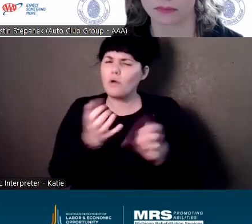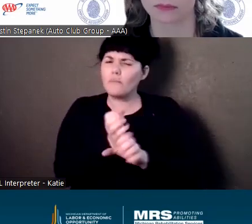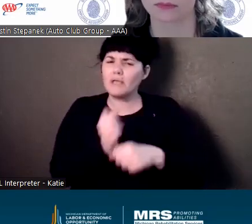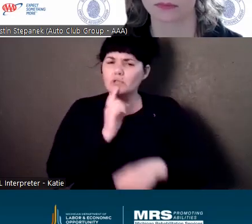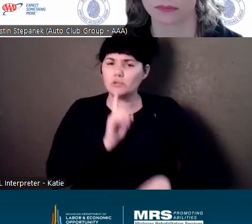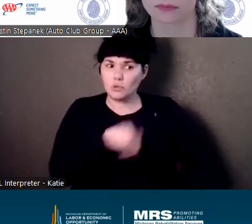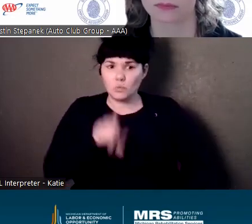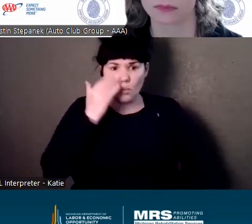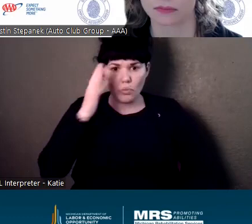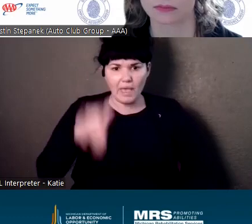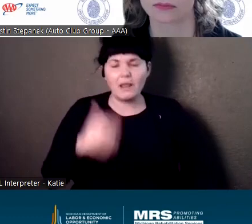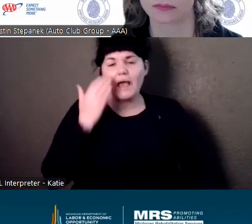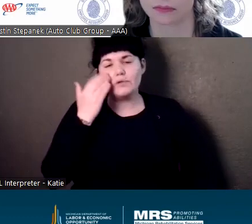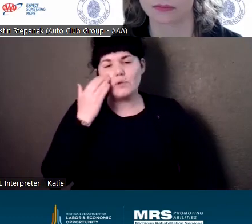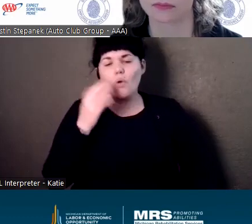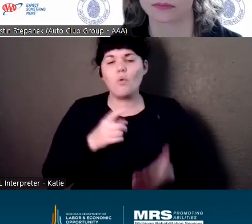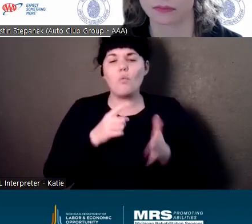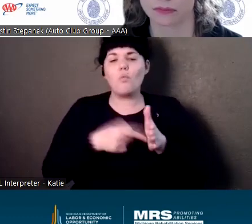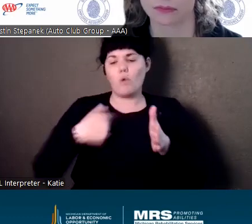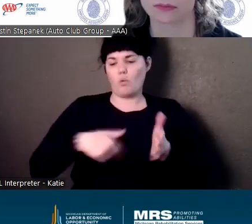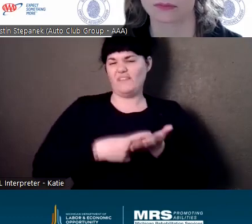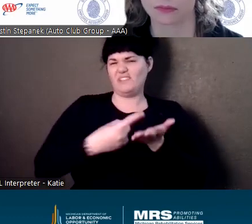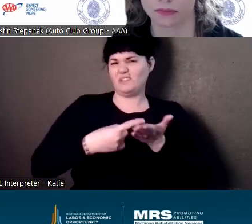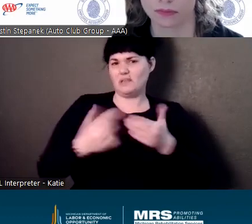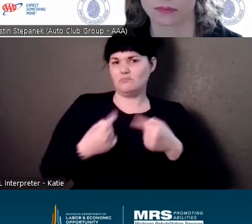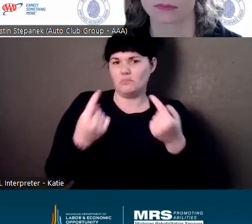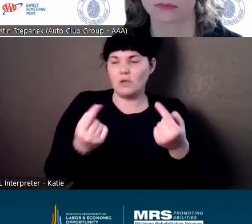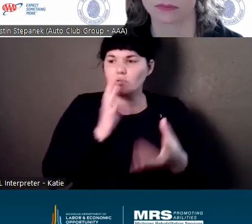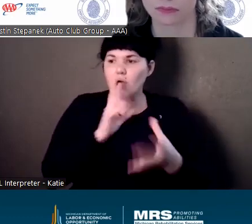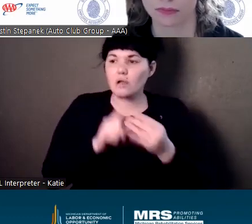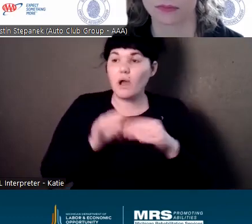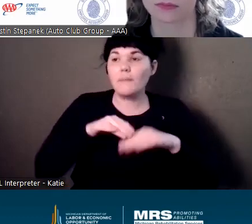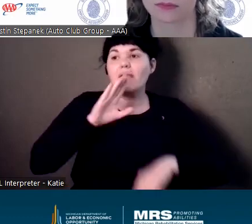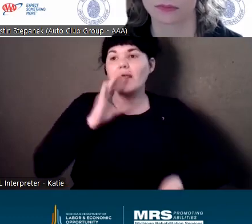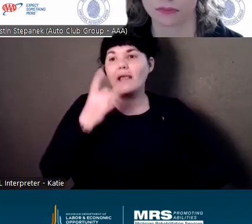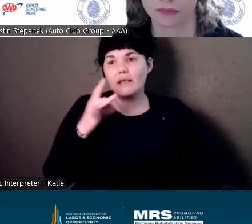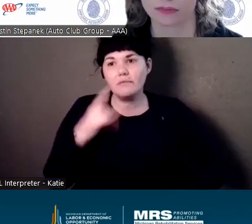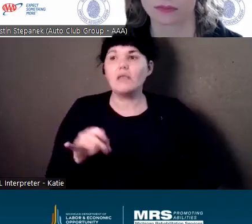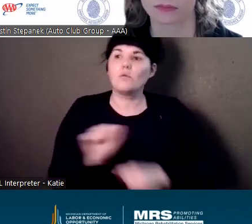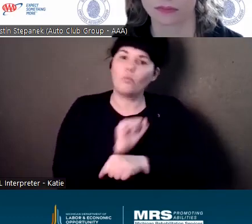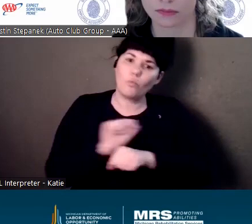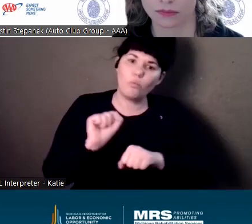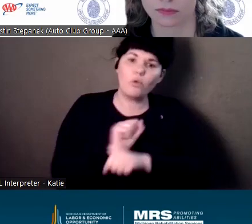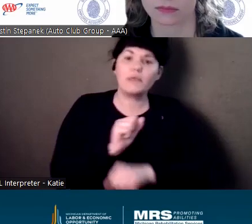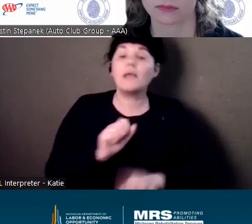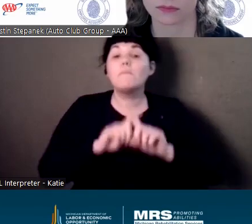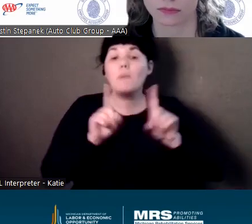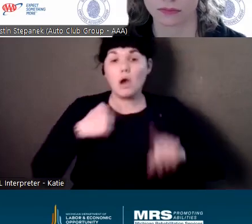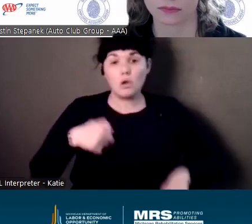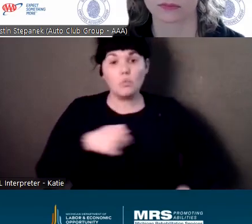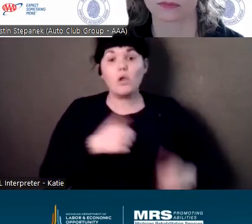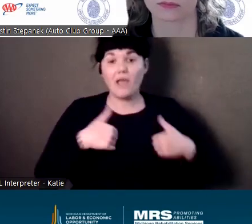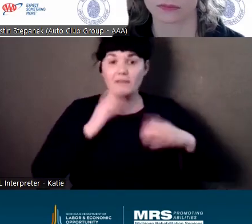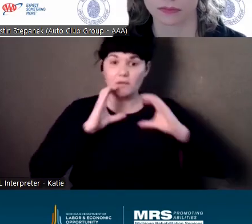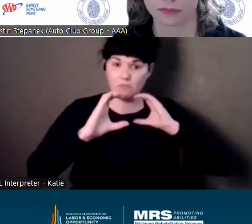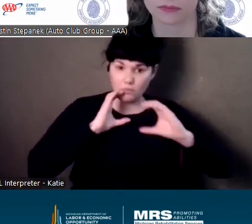to do with probably being 18 and over and working, we are in communication and conversation and really trying to develop a